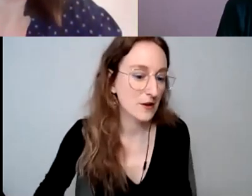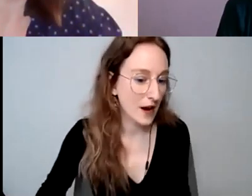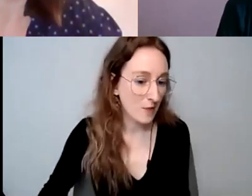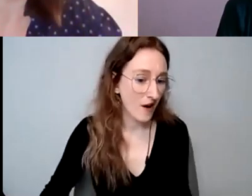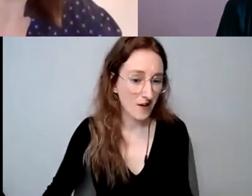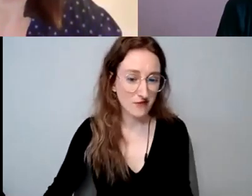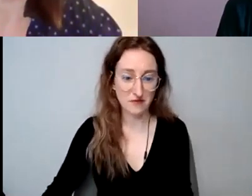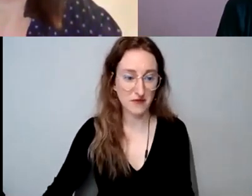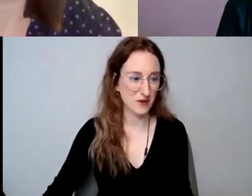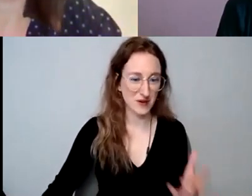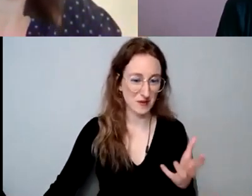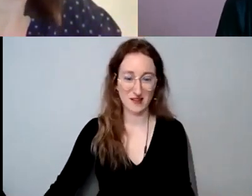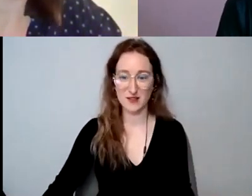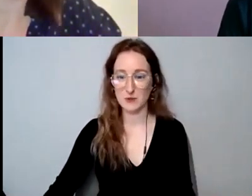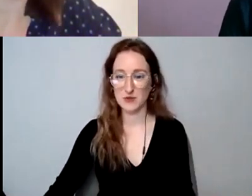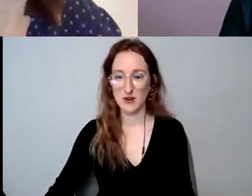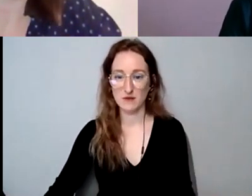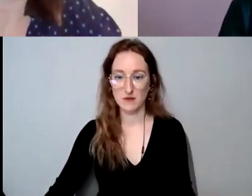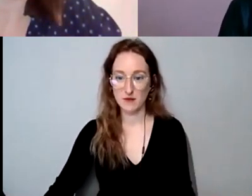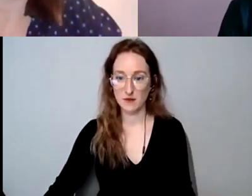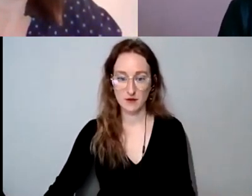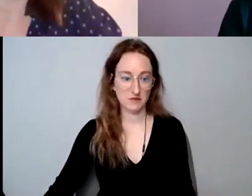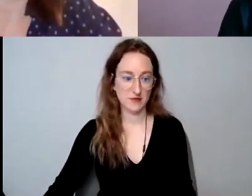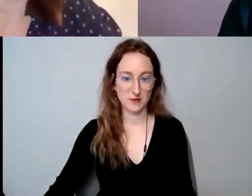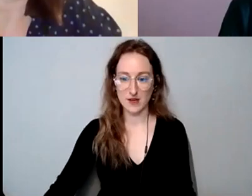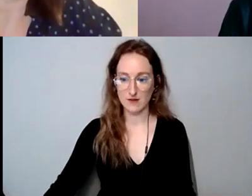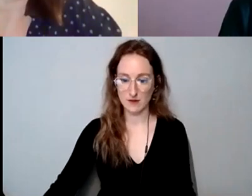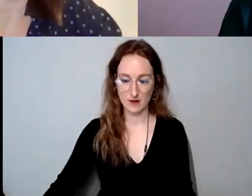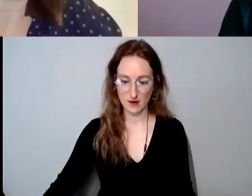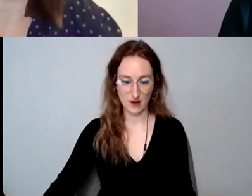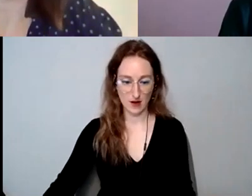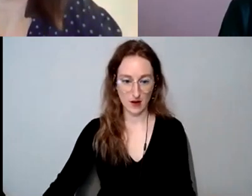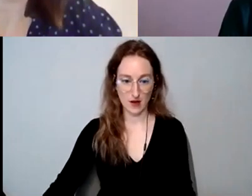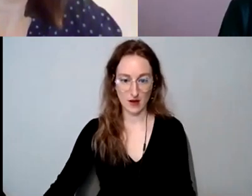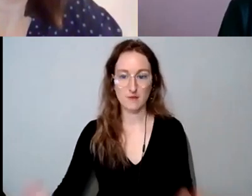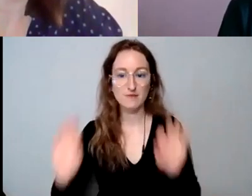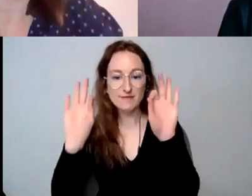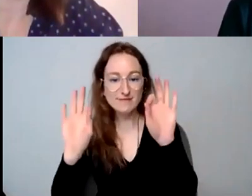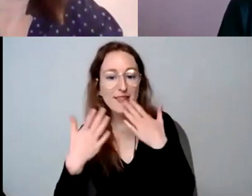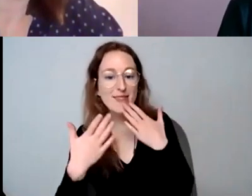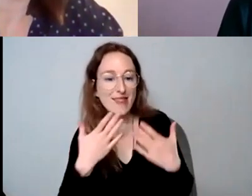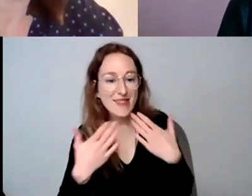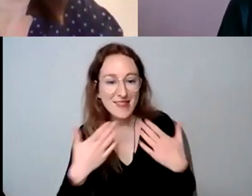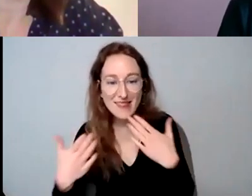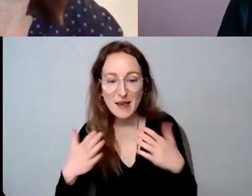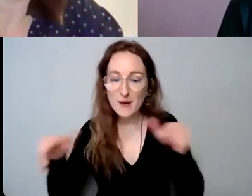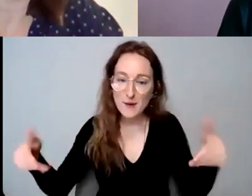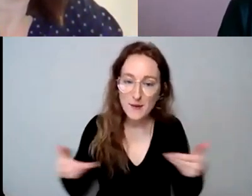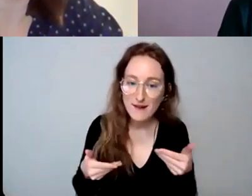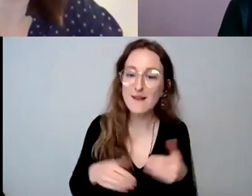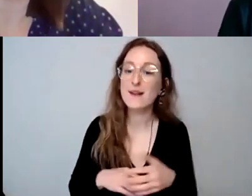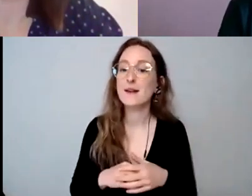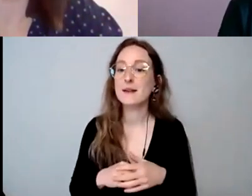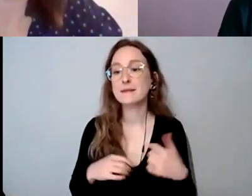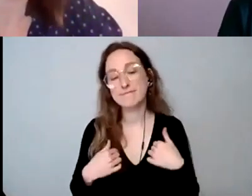Well, thank you, Isabella, very much for introducing our panelists. Welcome to our audience members. I have really been